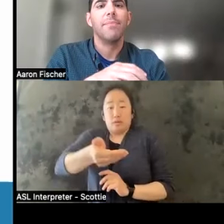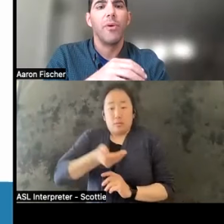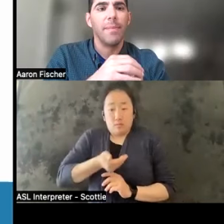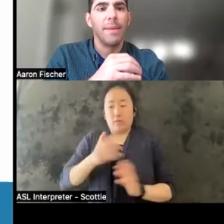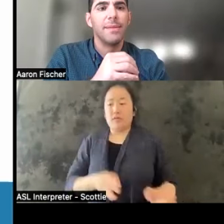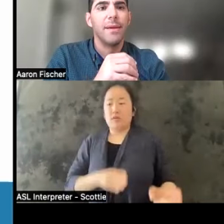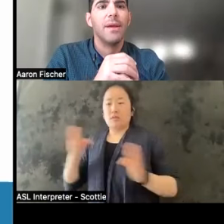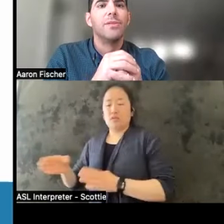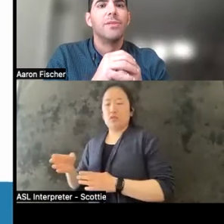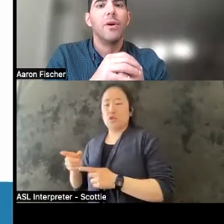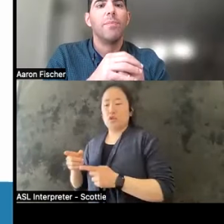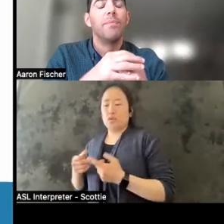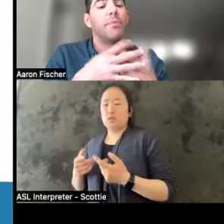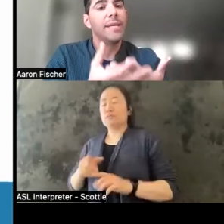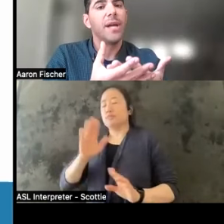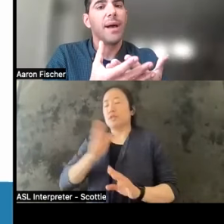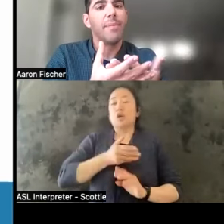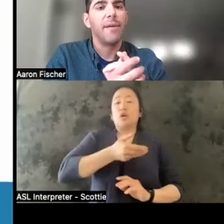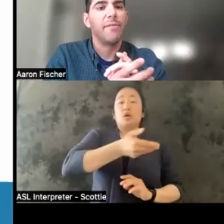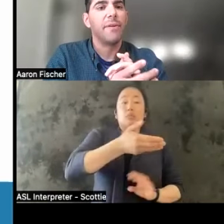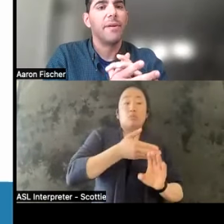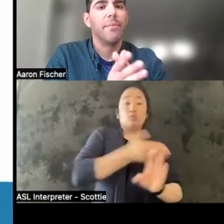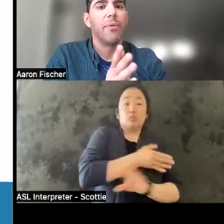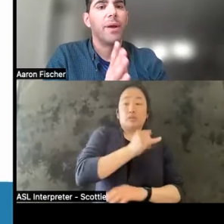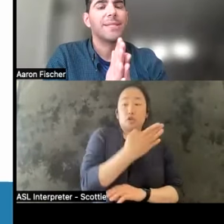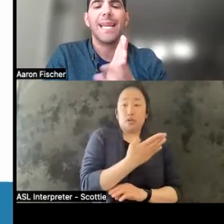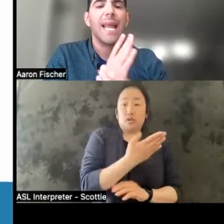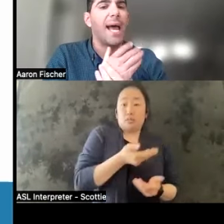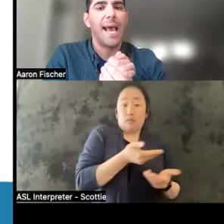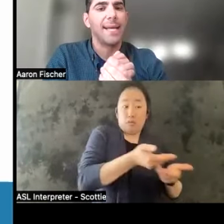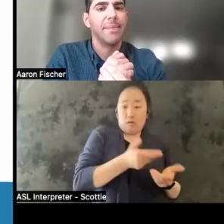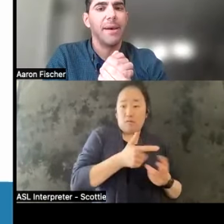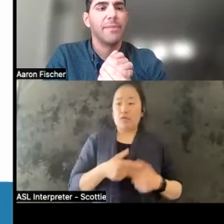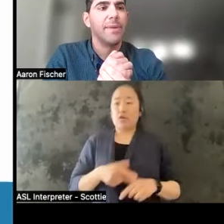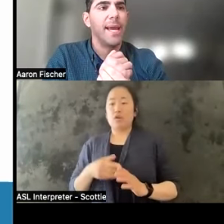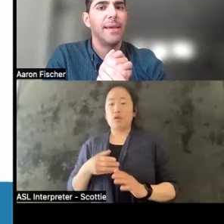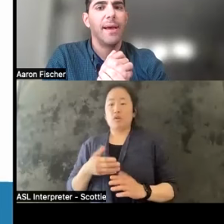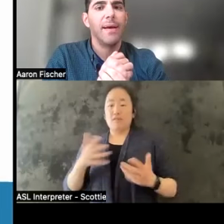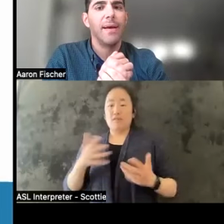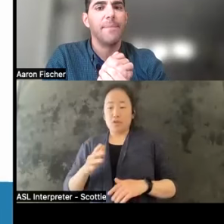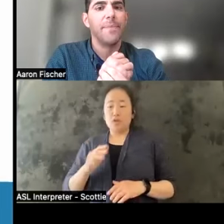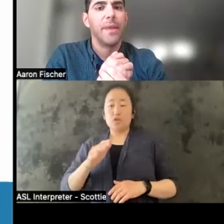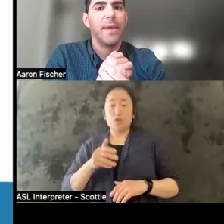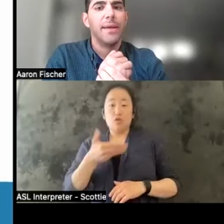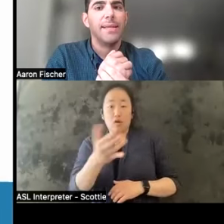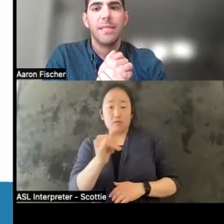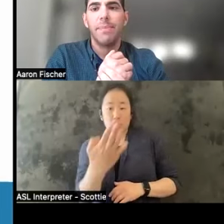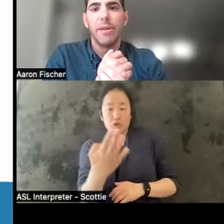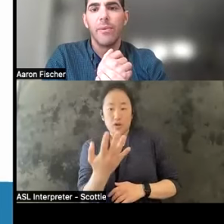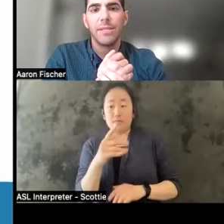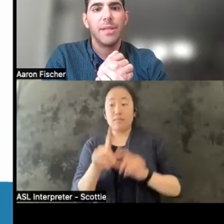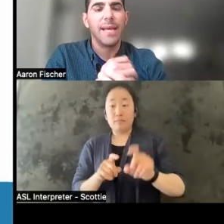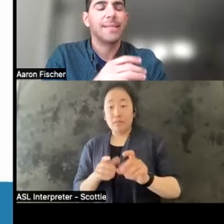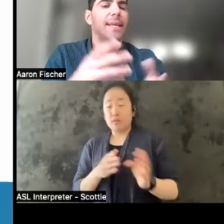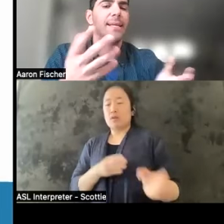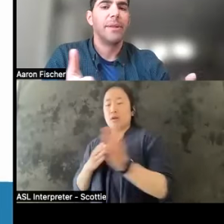during employment. So pre-job offer, employers cannot ask about any